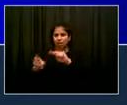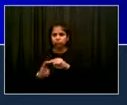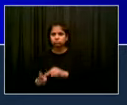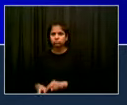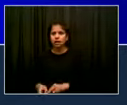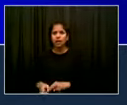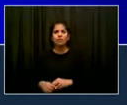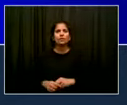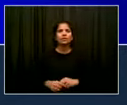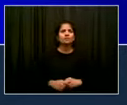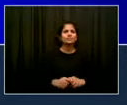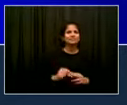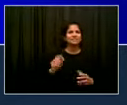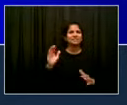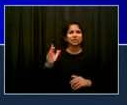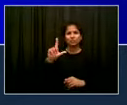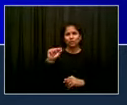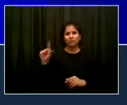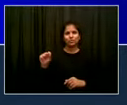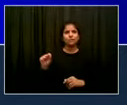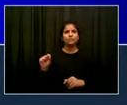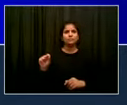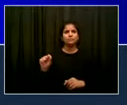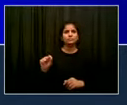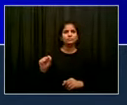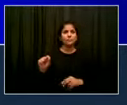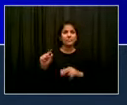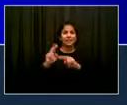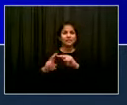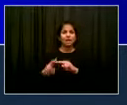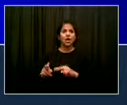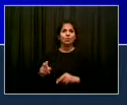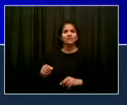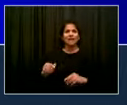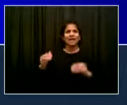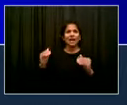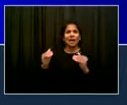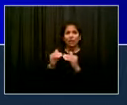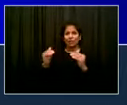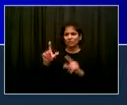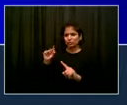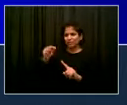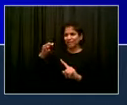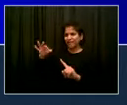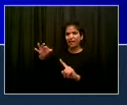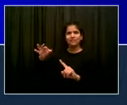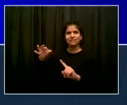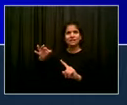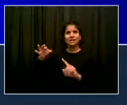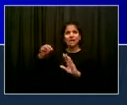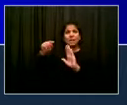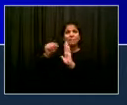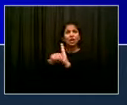and now reaching 2019 levels. Murders down in the borough by 21%, shootings down by